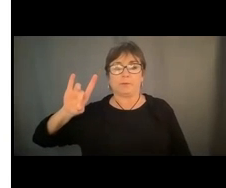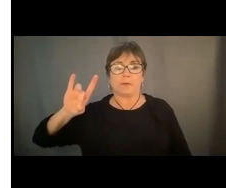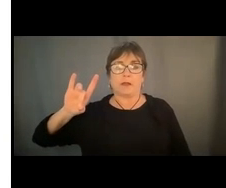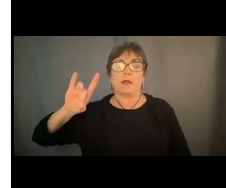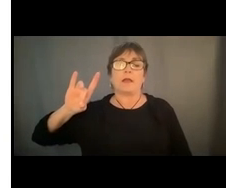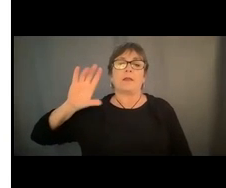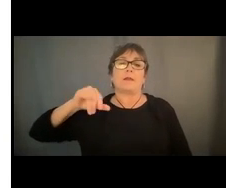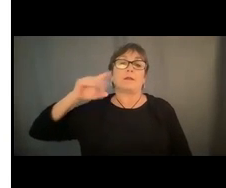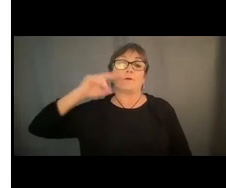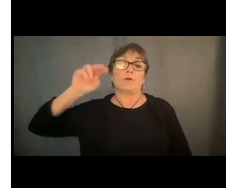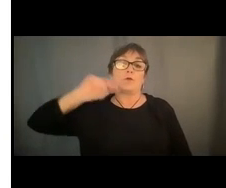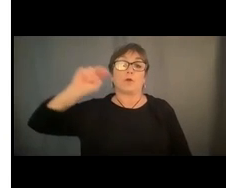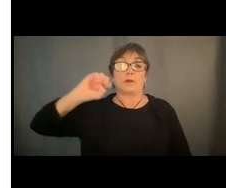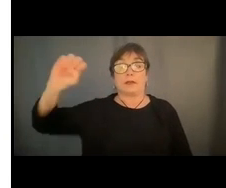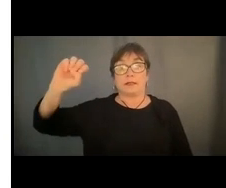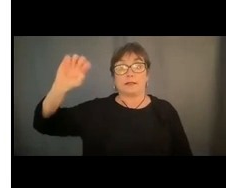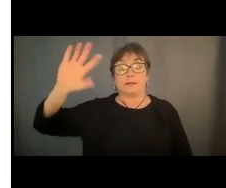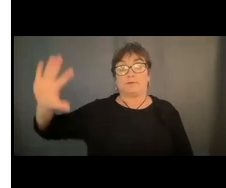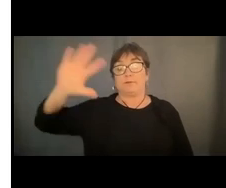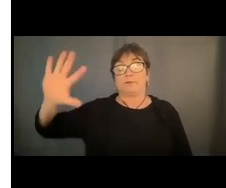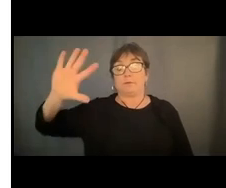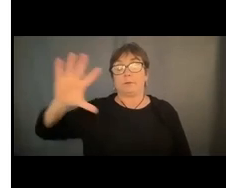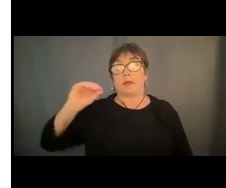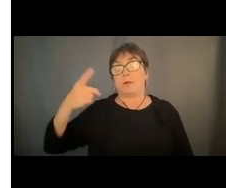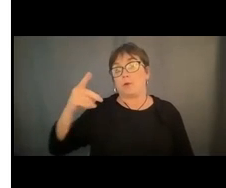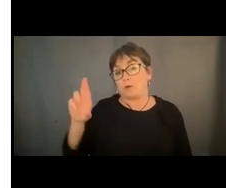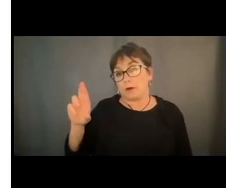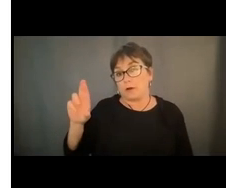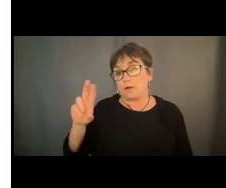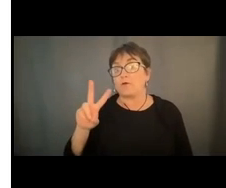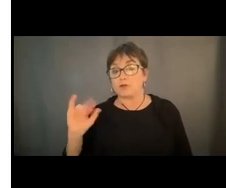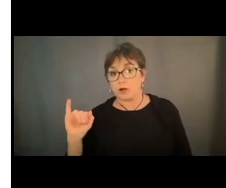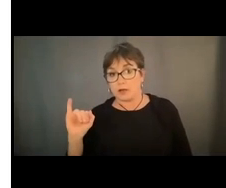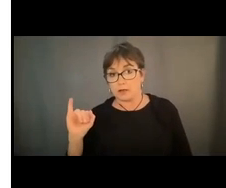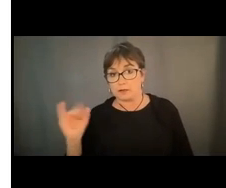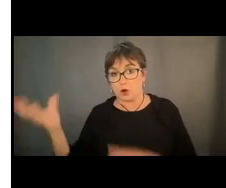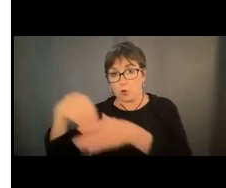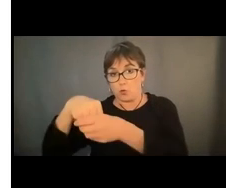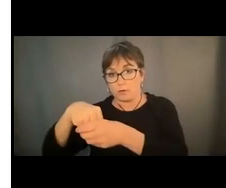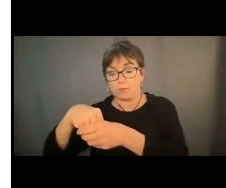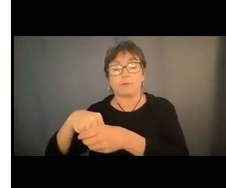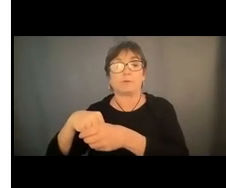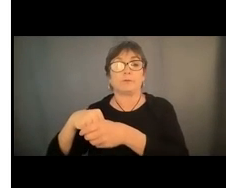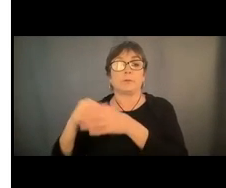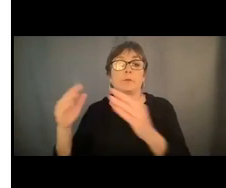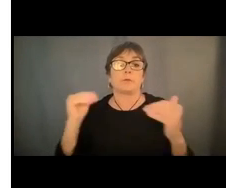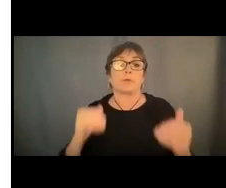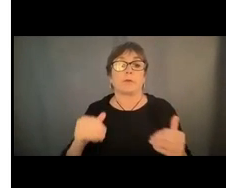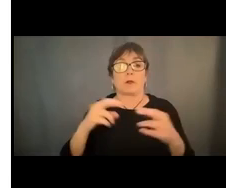north, east, and the island of Puerto Rico and Virgin Island. And then we have region